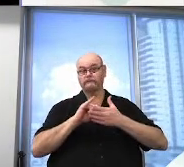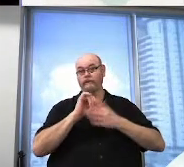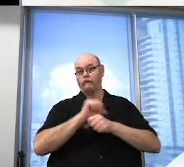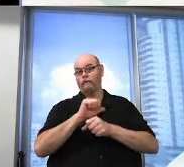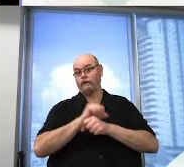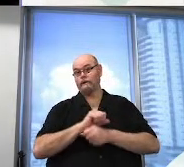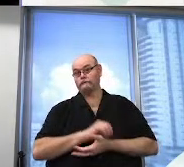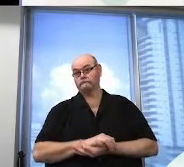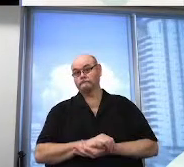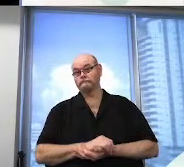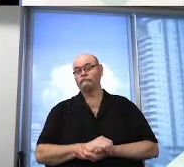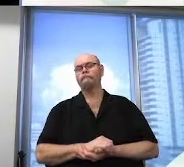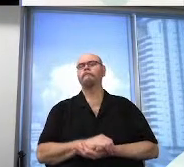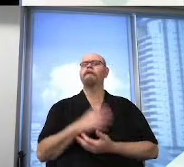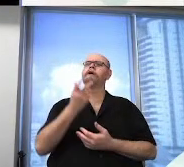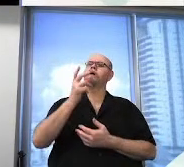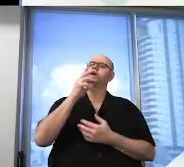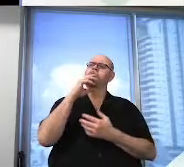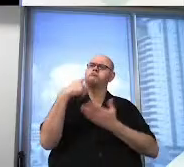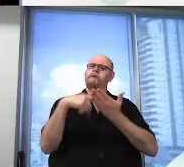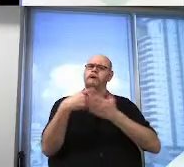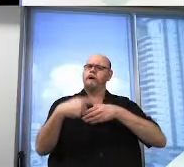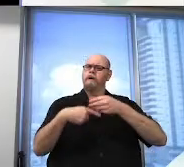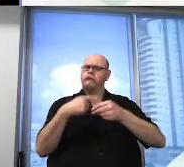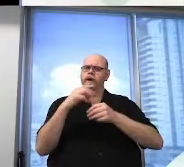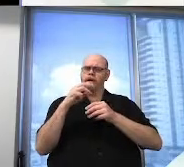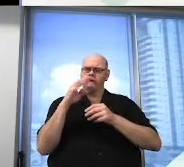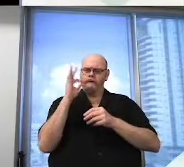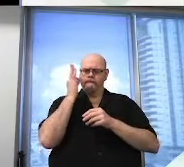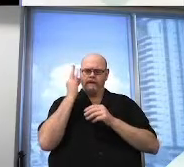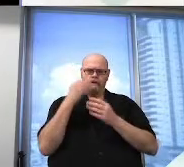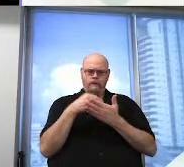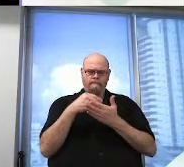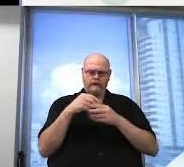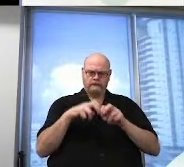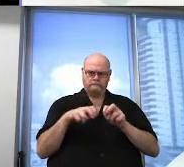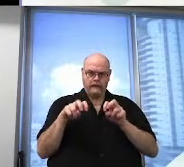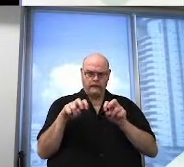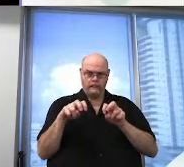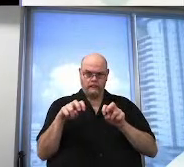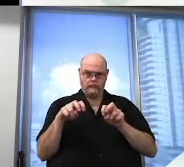grant. So when we get to the federal funds panel,